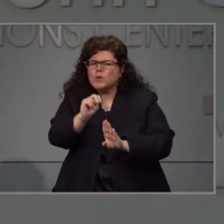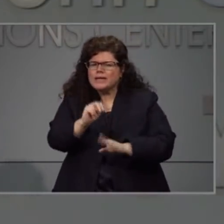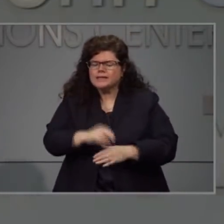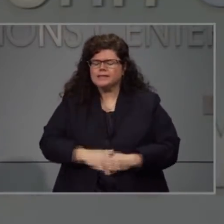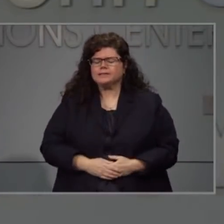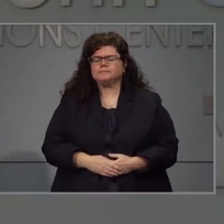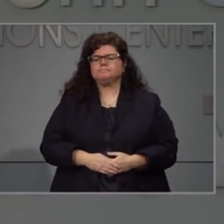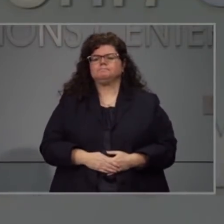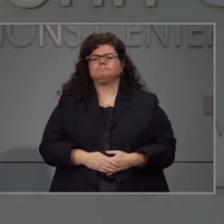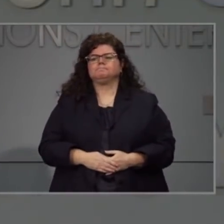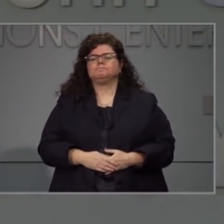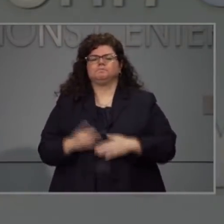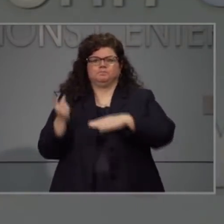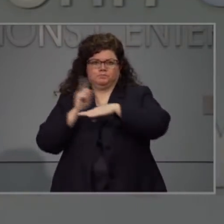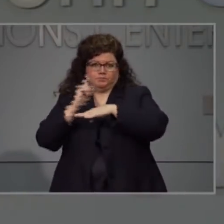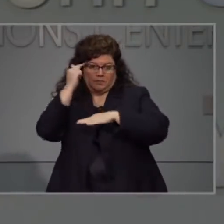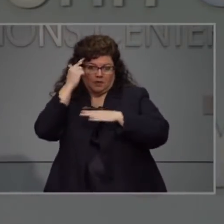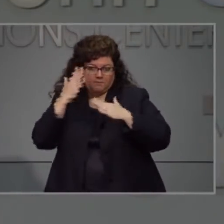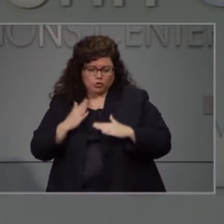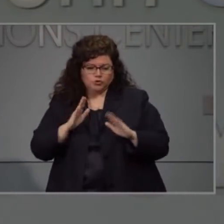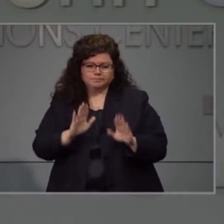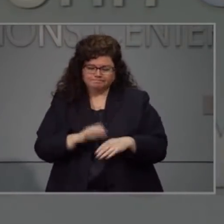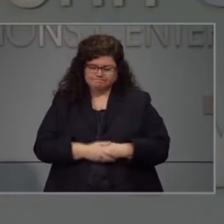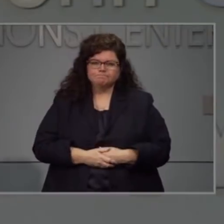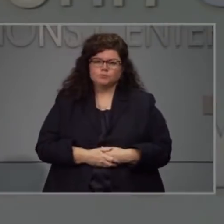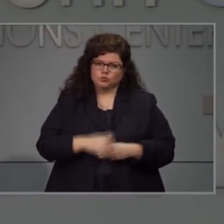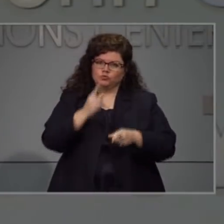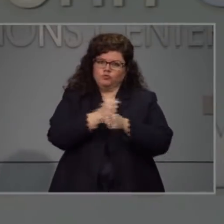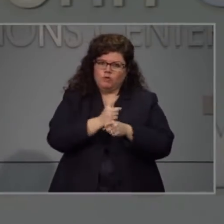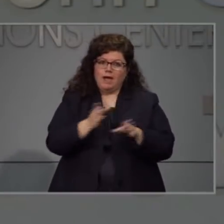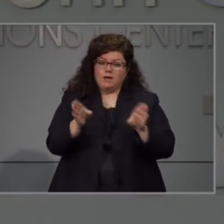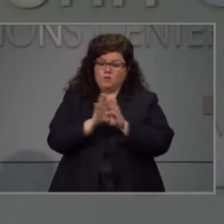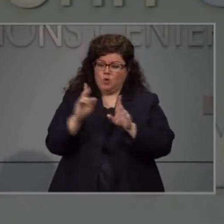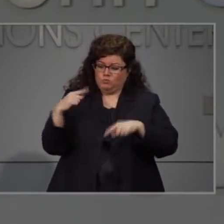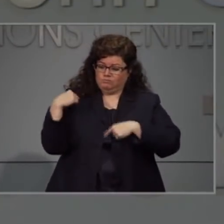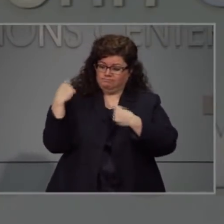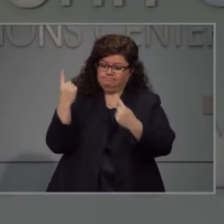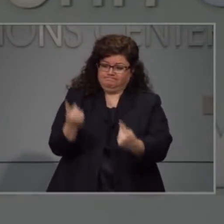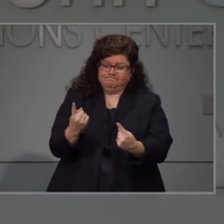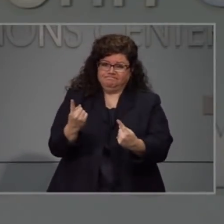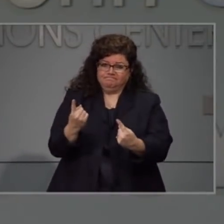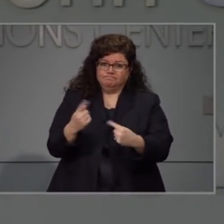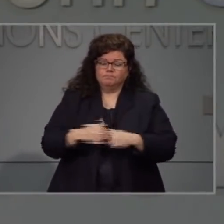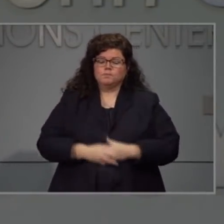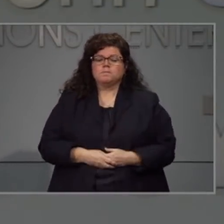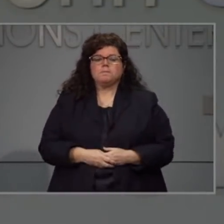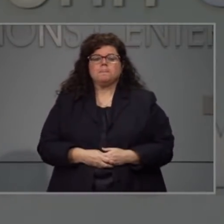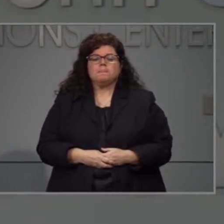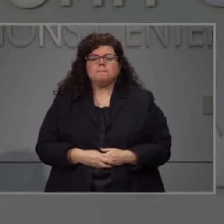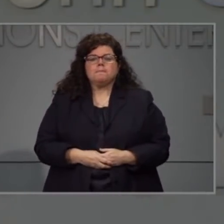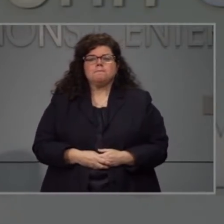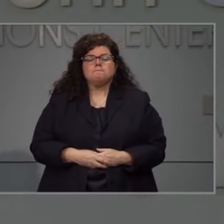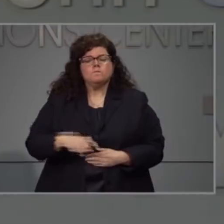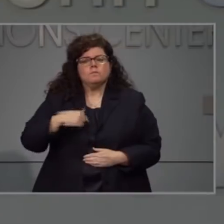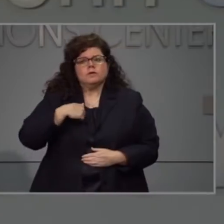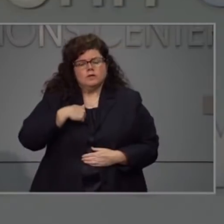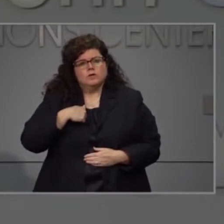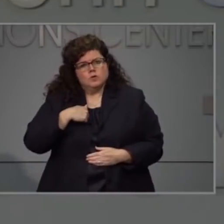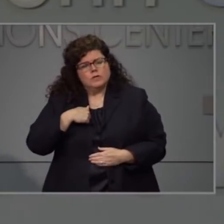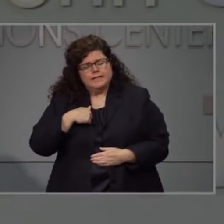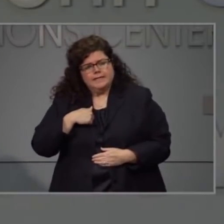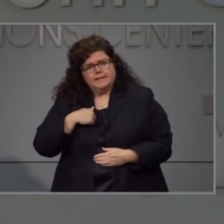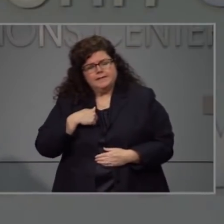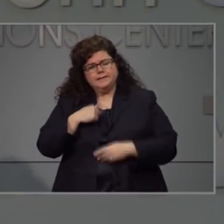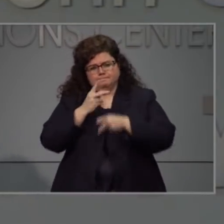and these were places that were closed to start with. I think that we are in a good place by making a